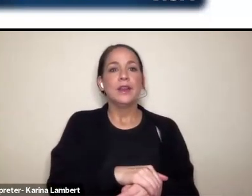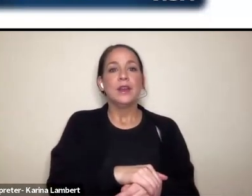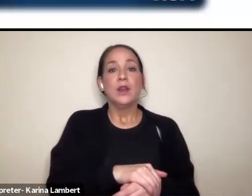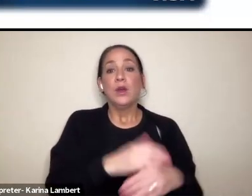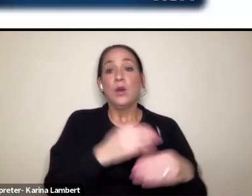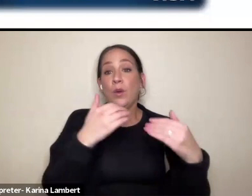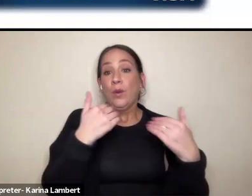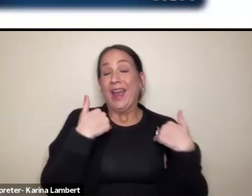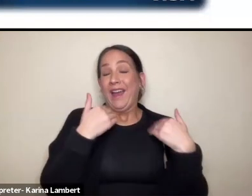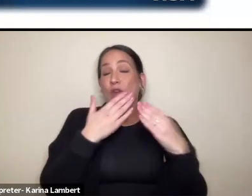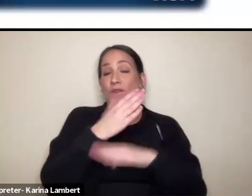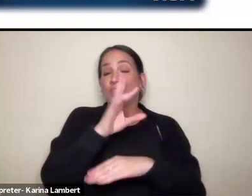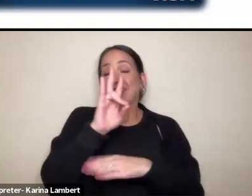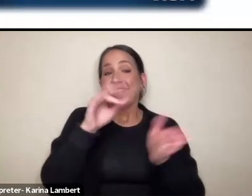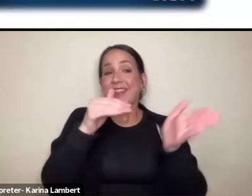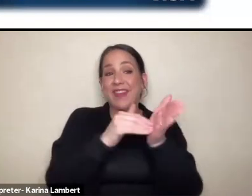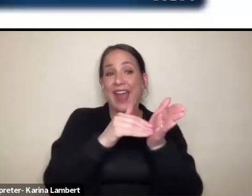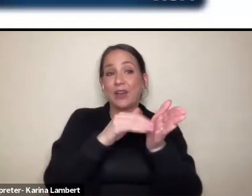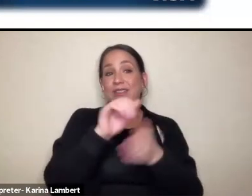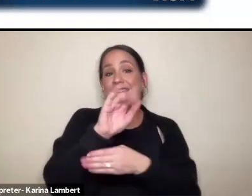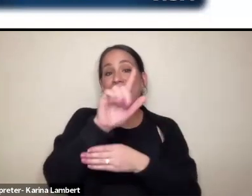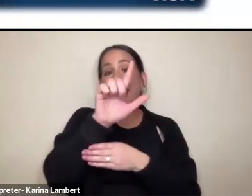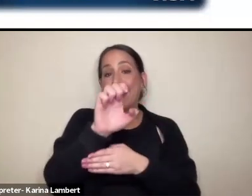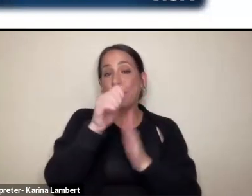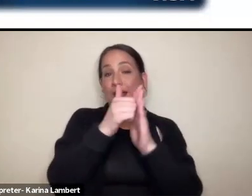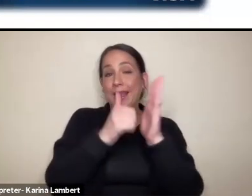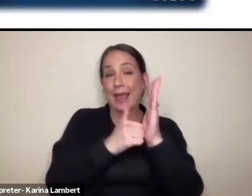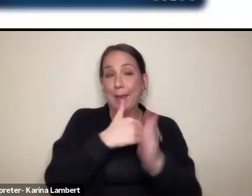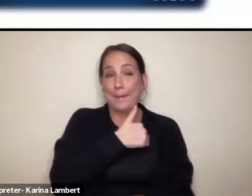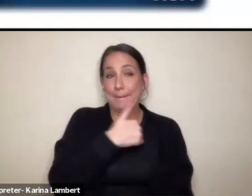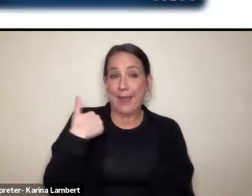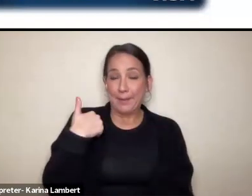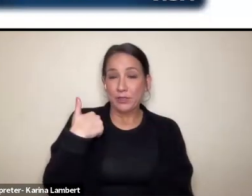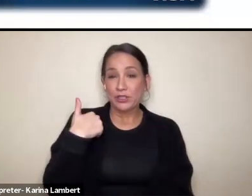Maryland Able account holders, over